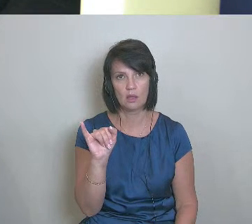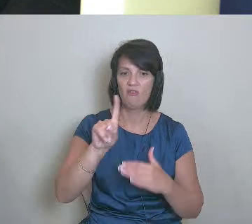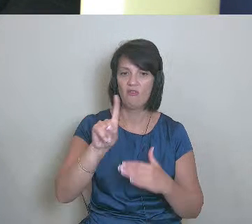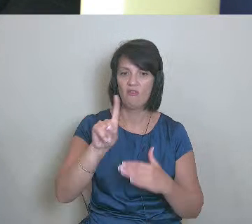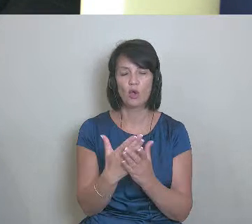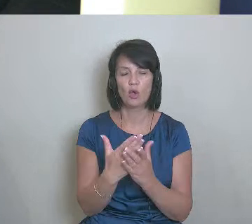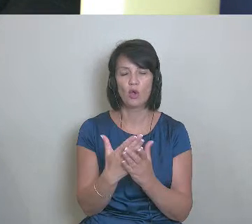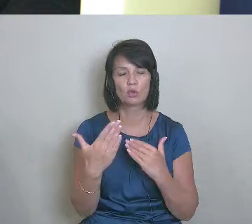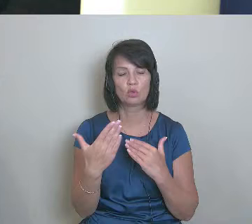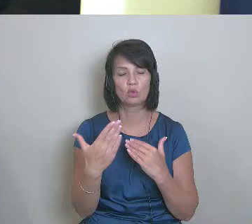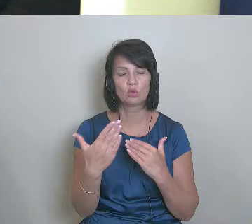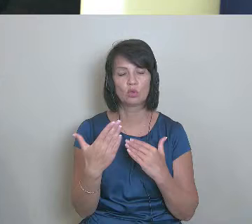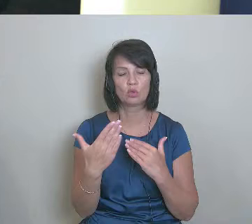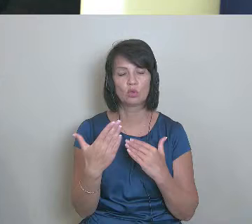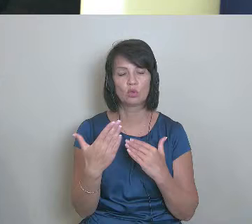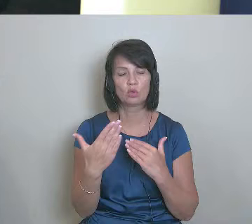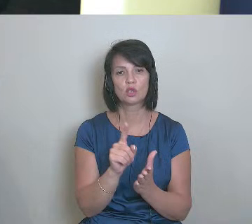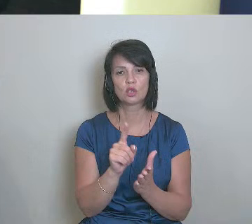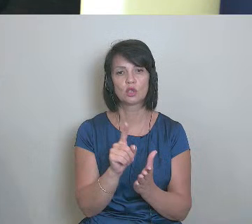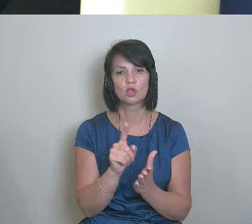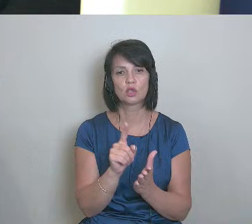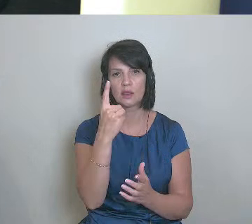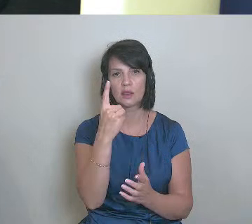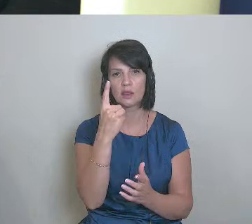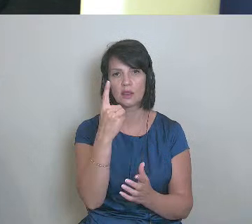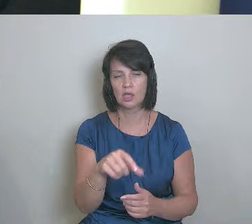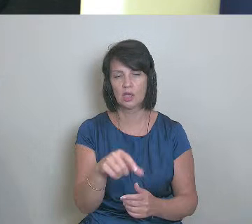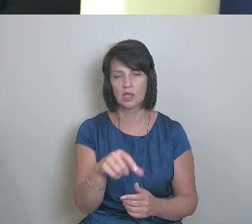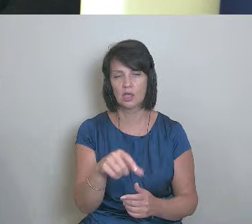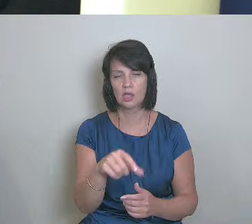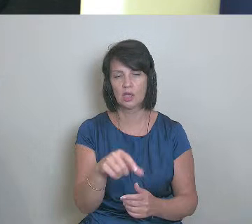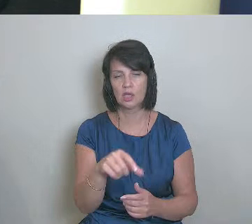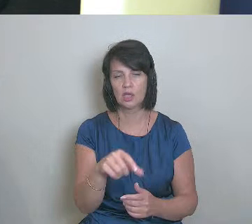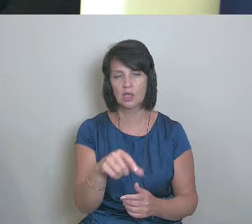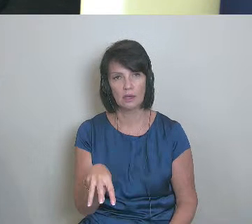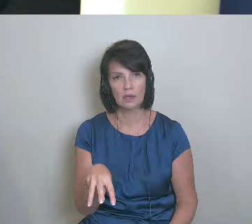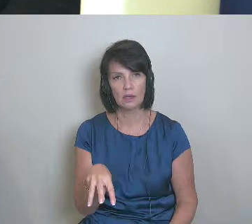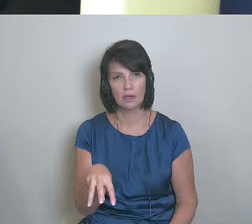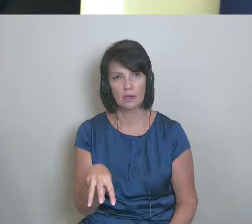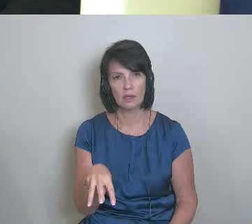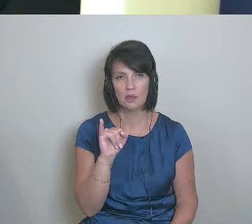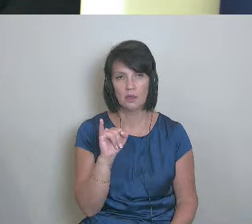in the green zone, for example, there is a requirement that one person